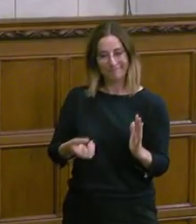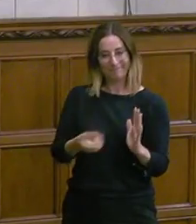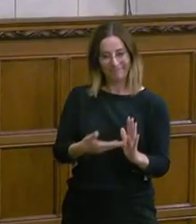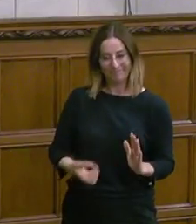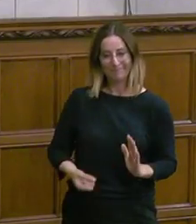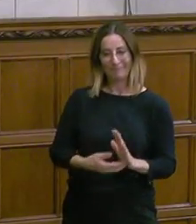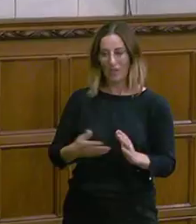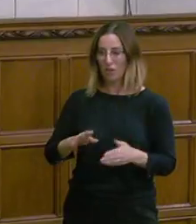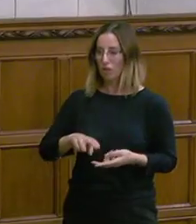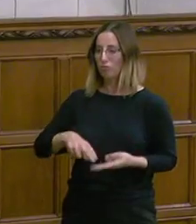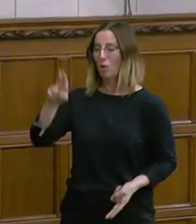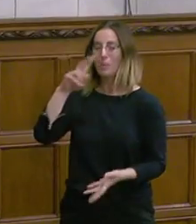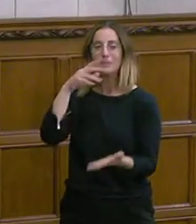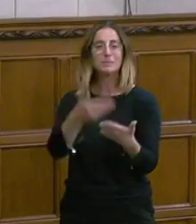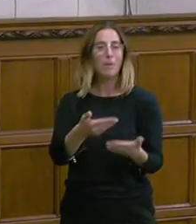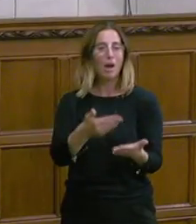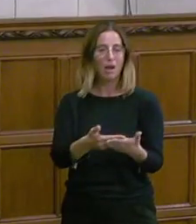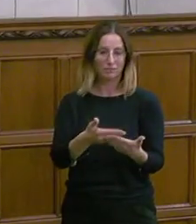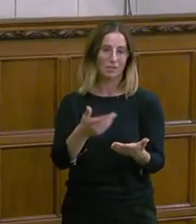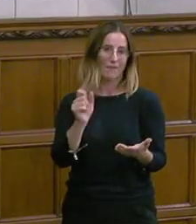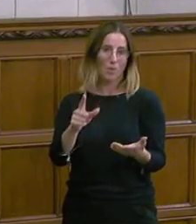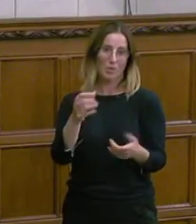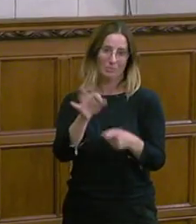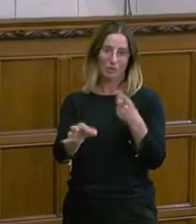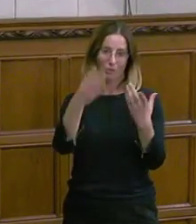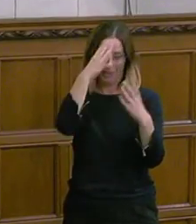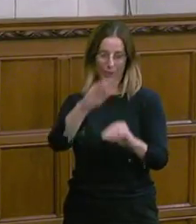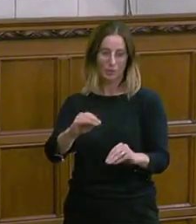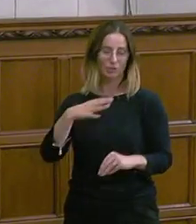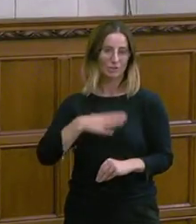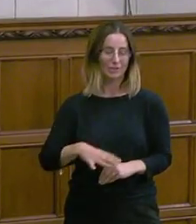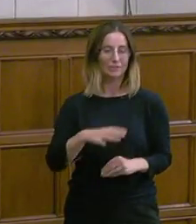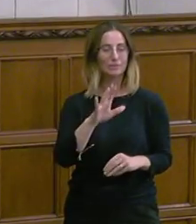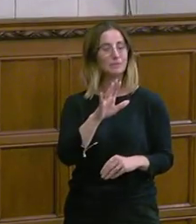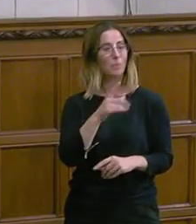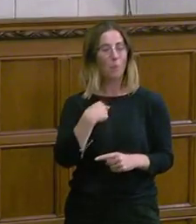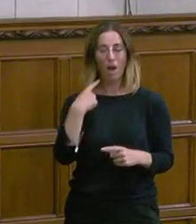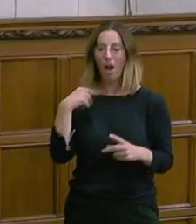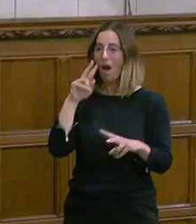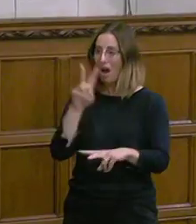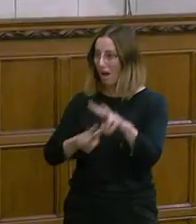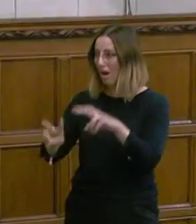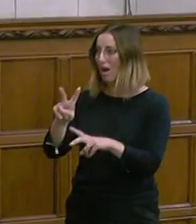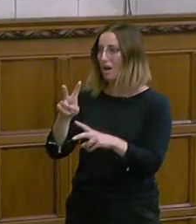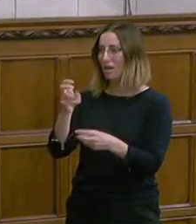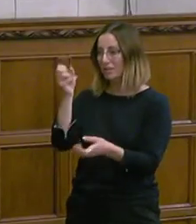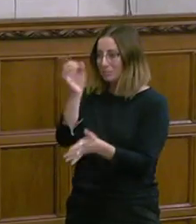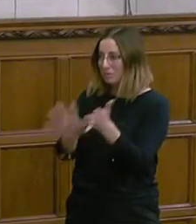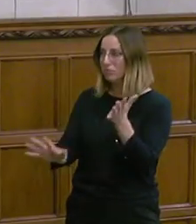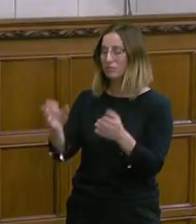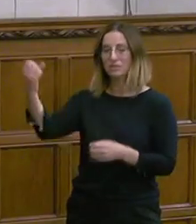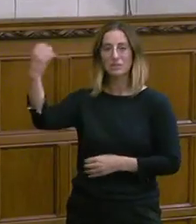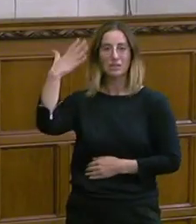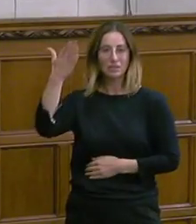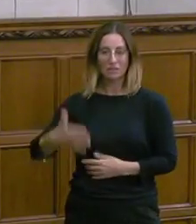children with special educational needs. Mr Stringer, what I saw at Sunnyside enthused me. I can only hope that the work of the